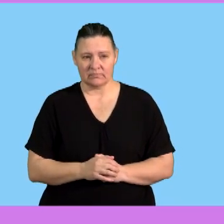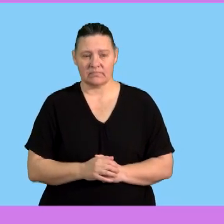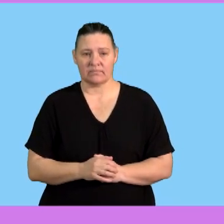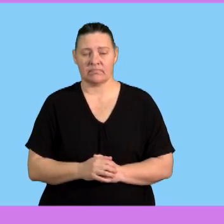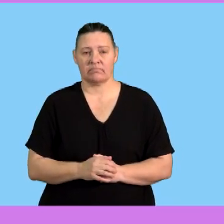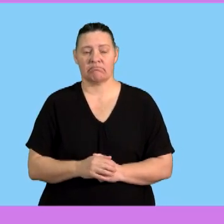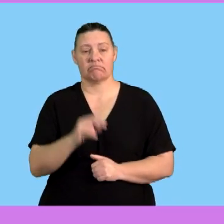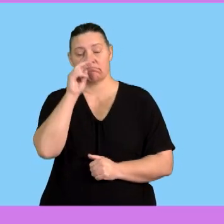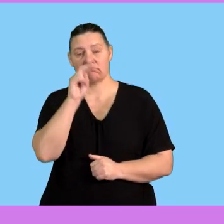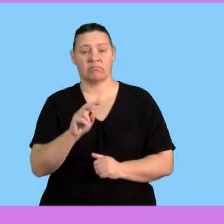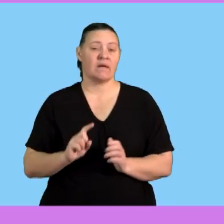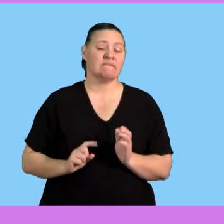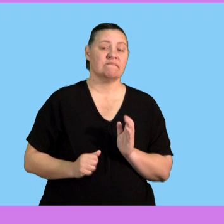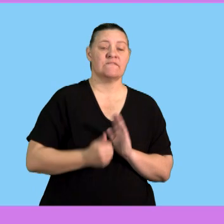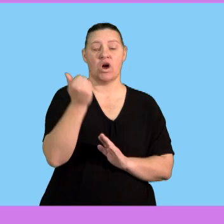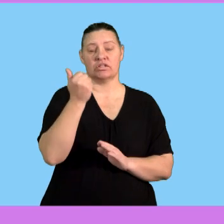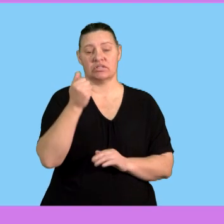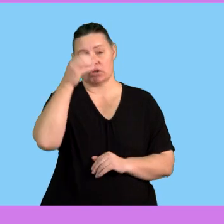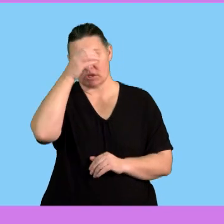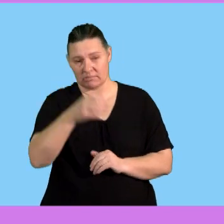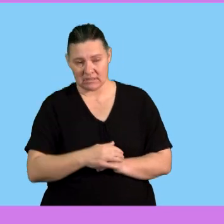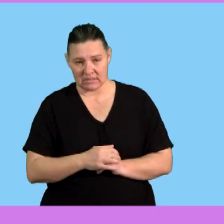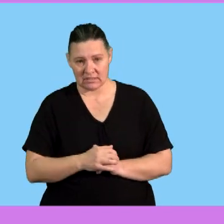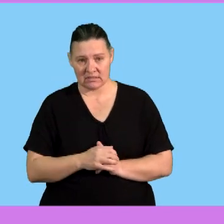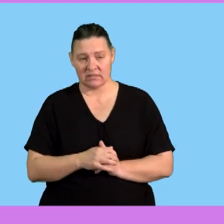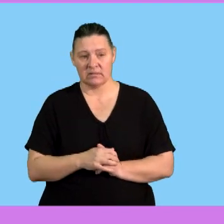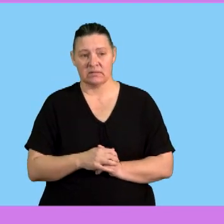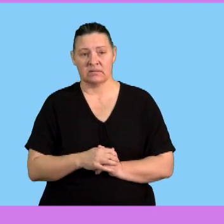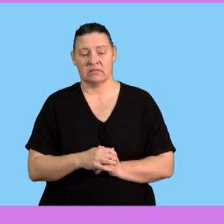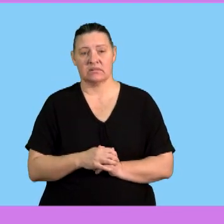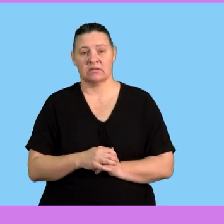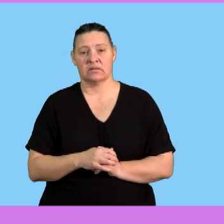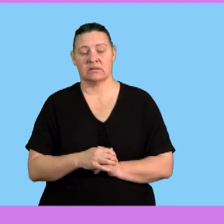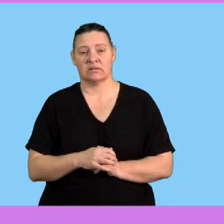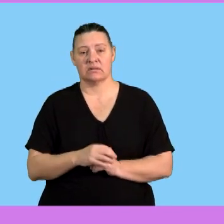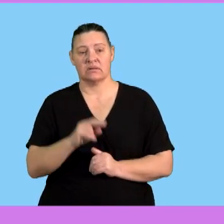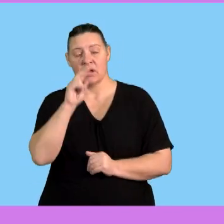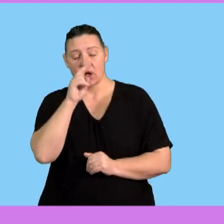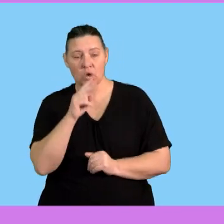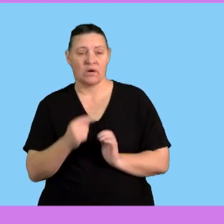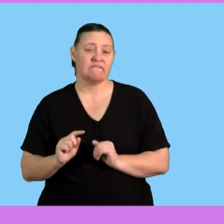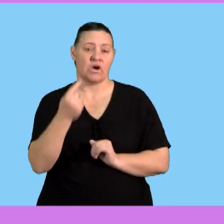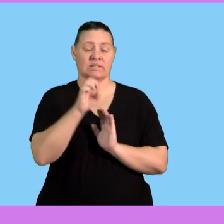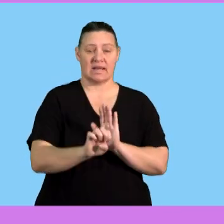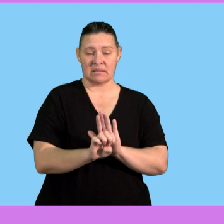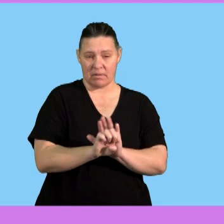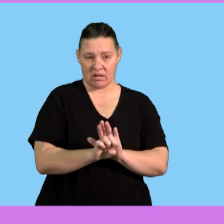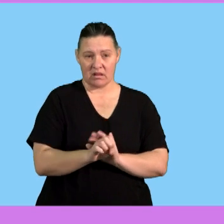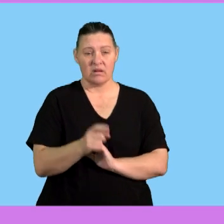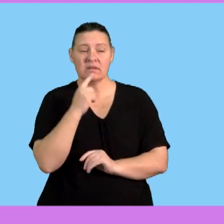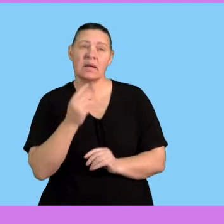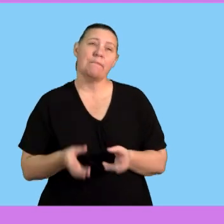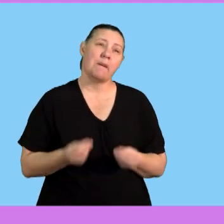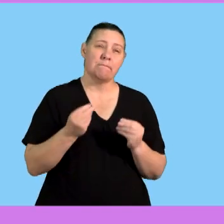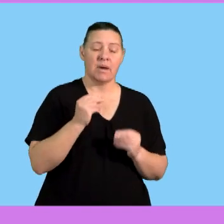Now let us look at the first concept, which is speed. Now looking at the first example, it says if it